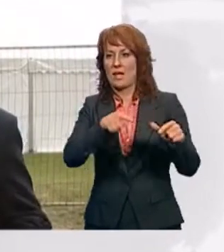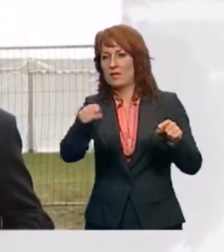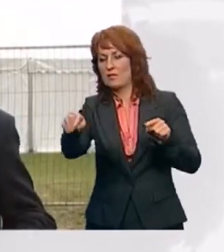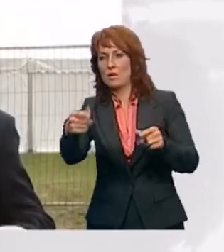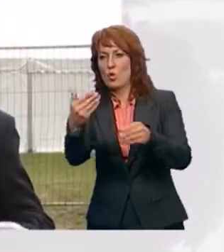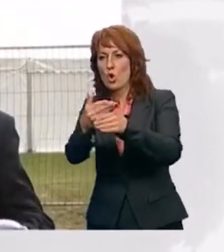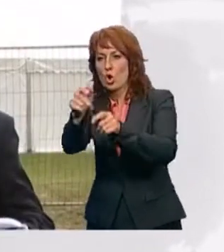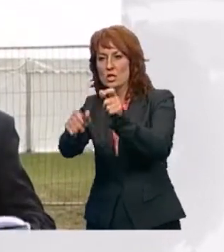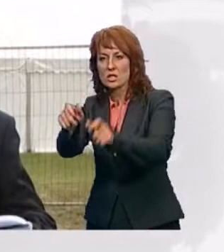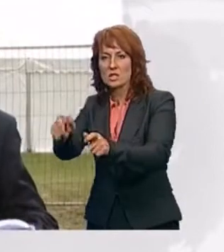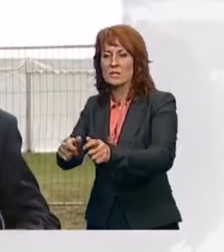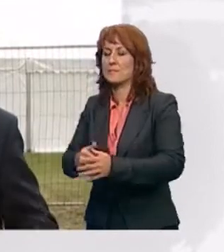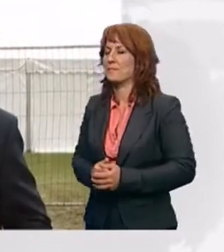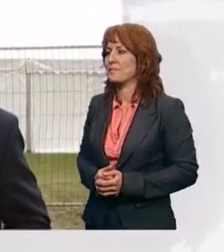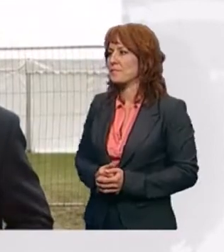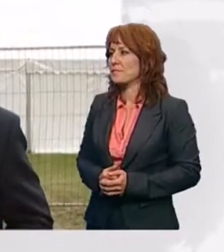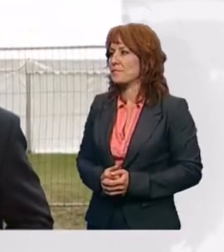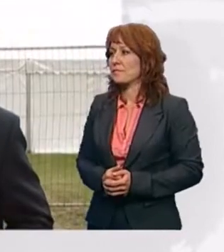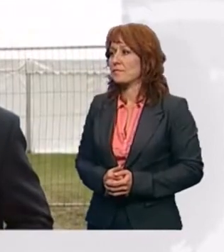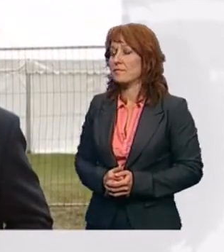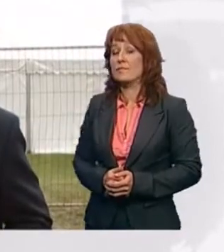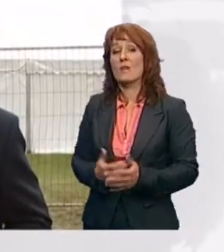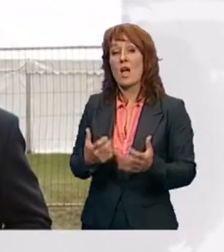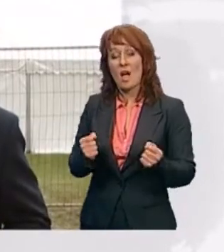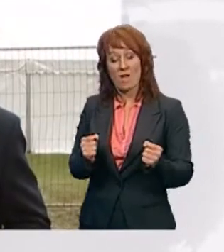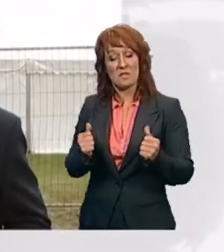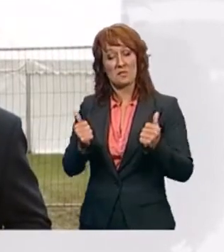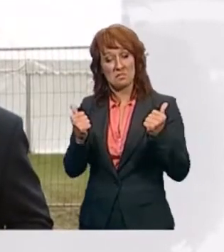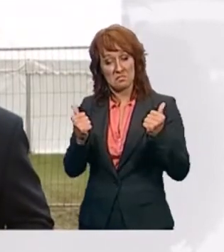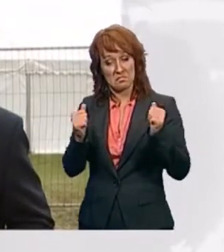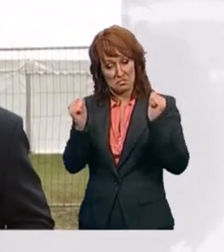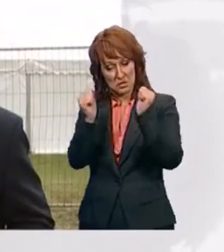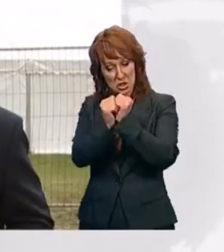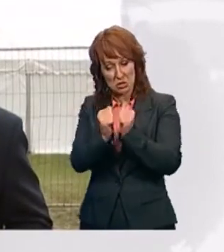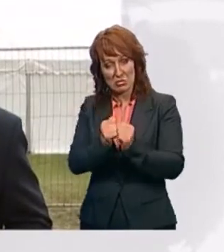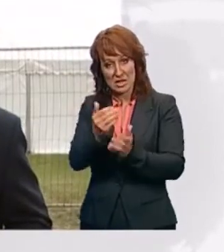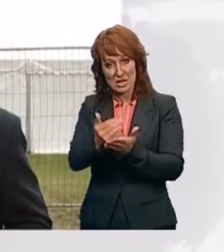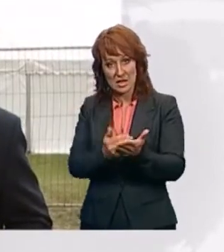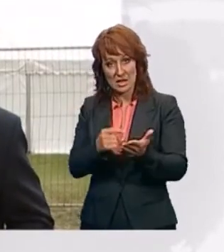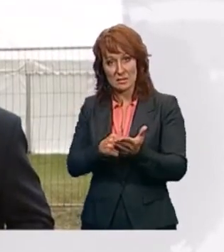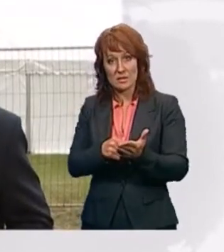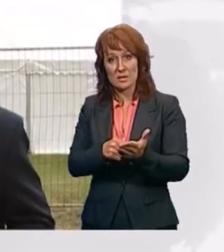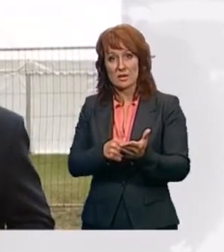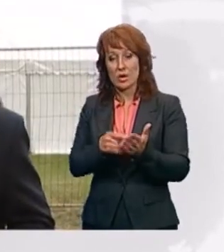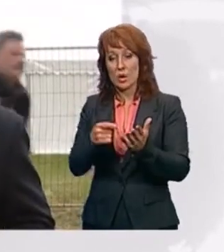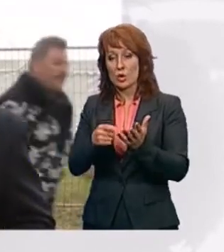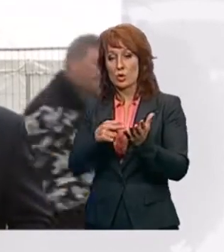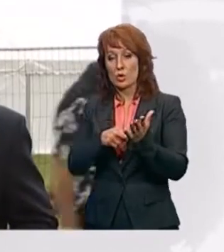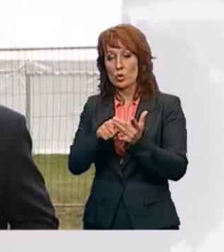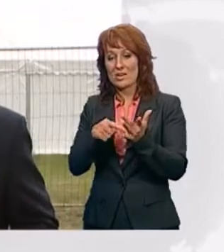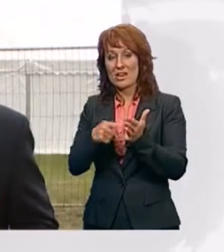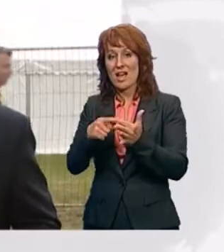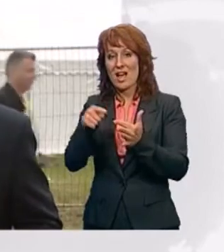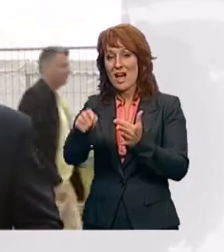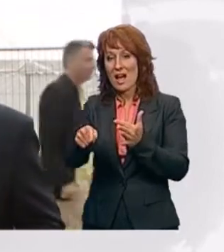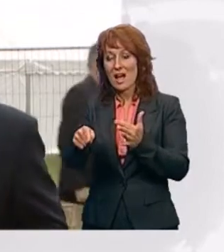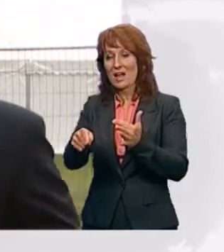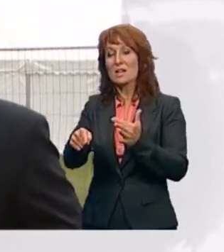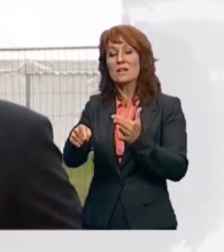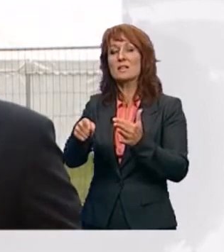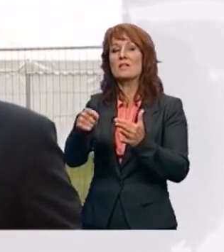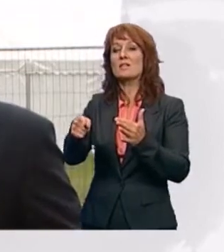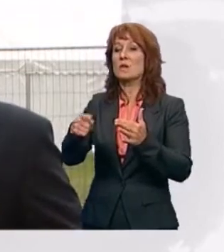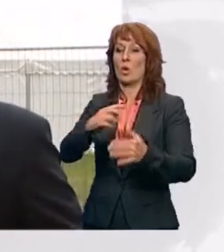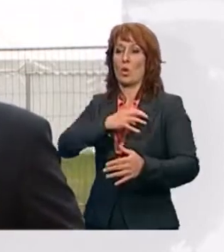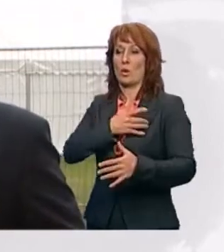Yes, we have an honourable agreement. That was how the leader of the Unite Union tried to sell this new deal to cabin crew staff